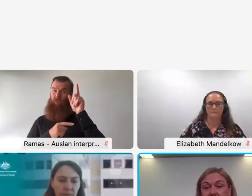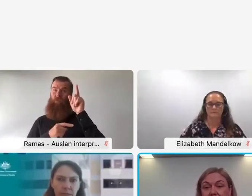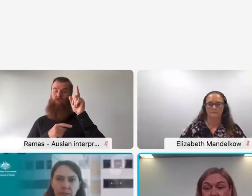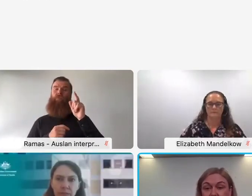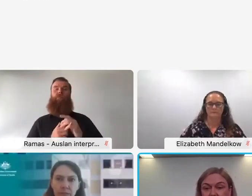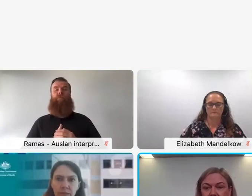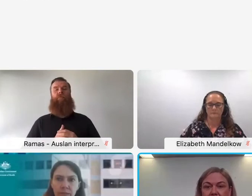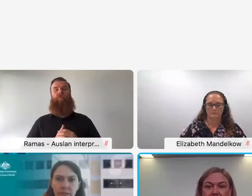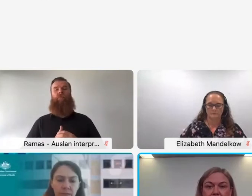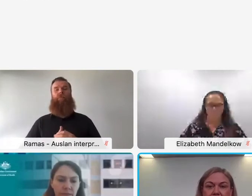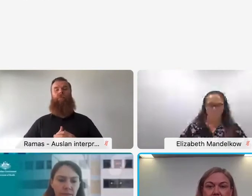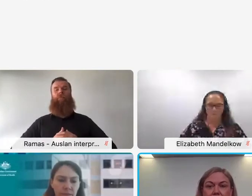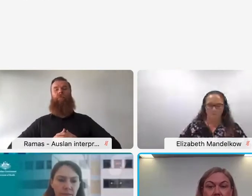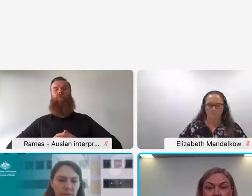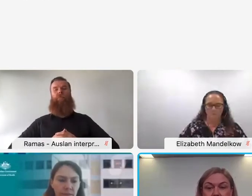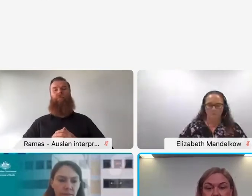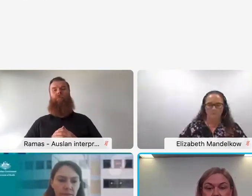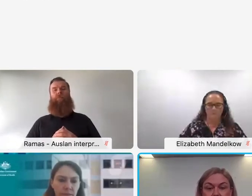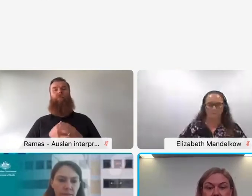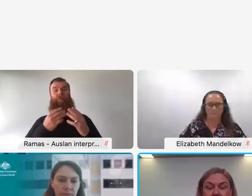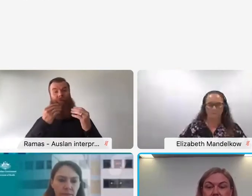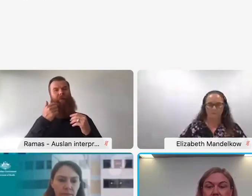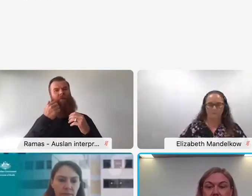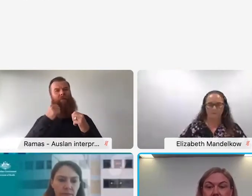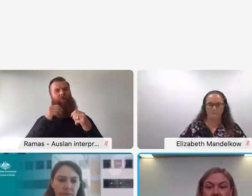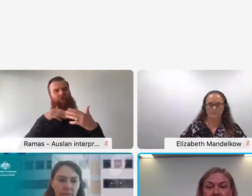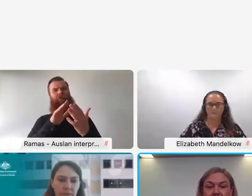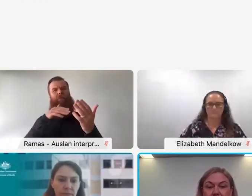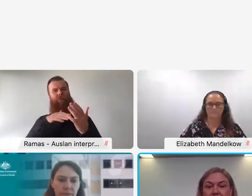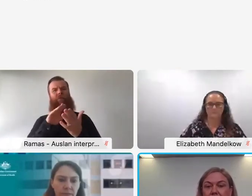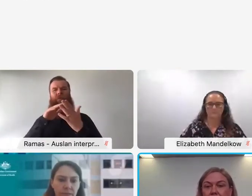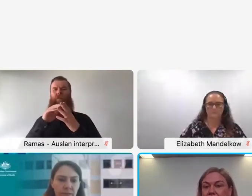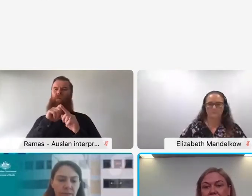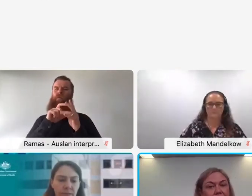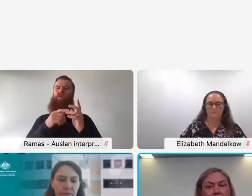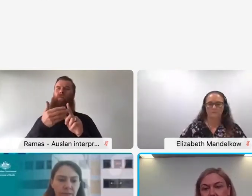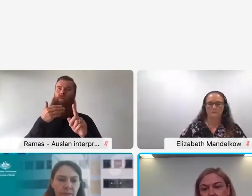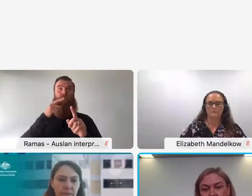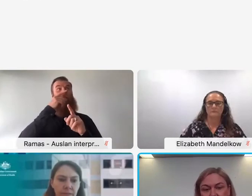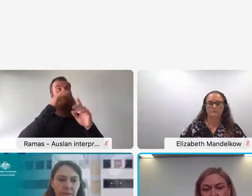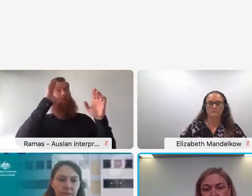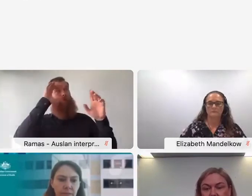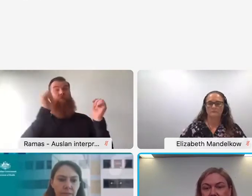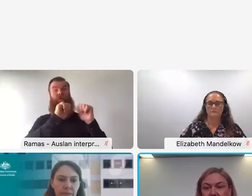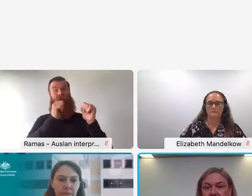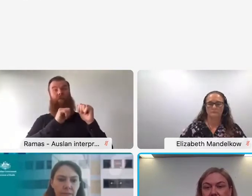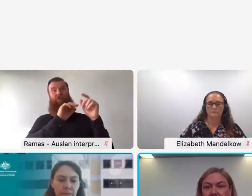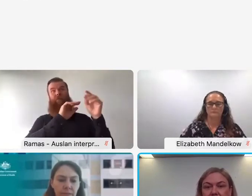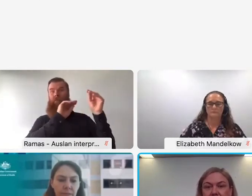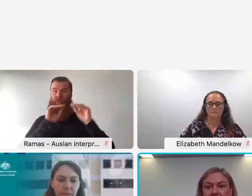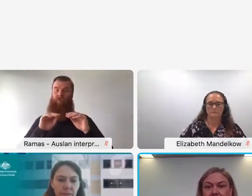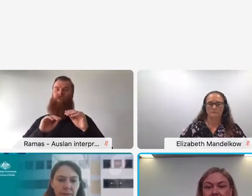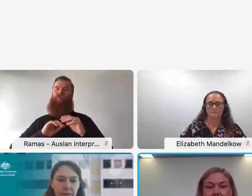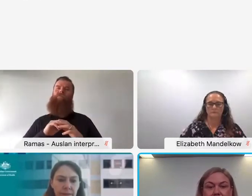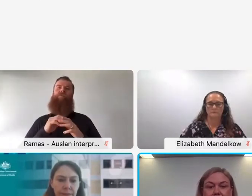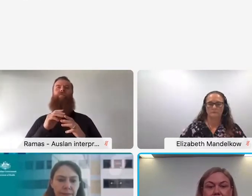There's been some challenges about doing that prior to departure, but there's been no problems with getting them once